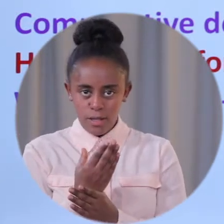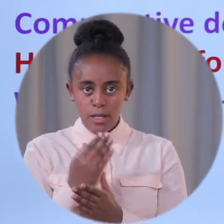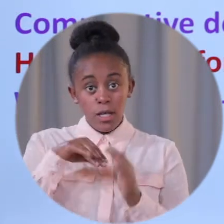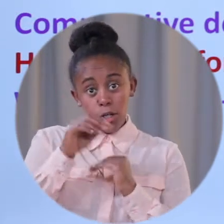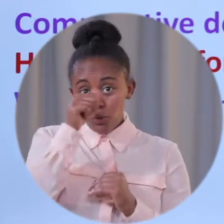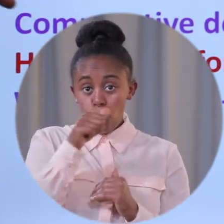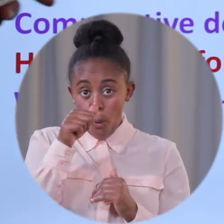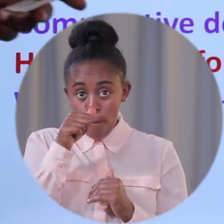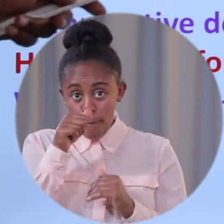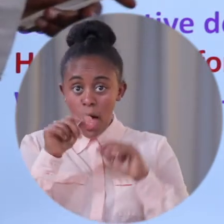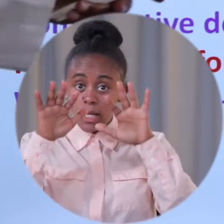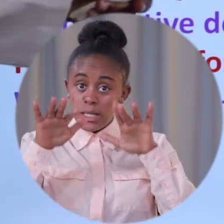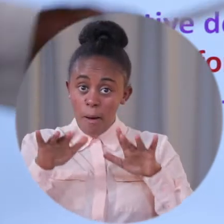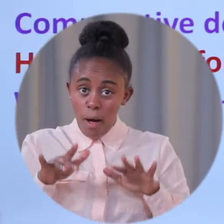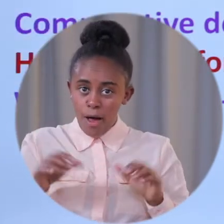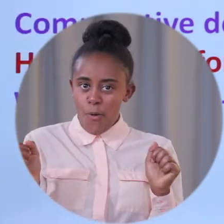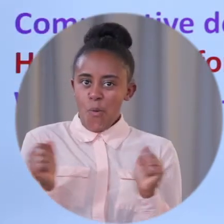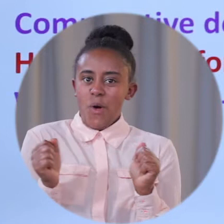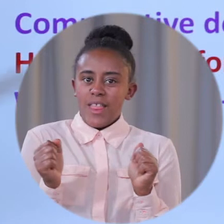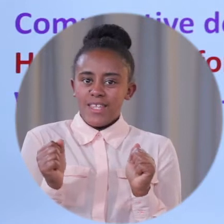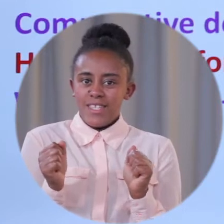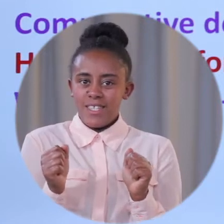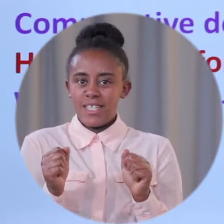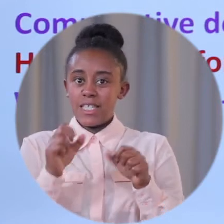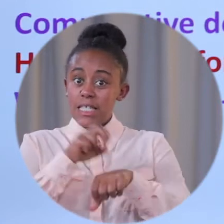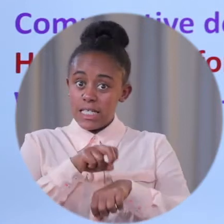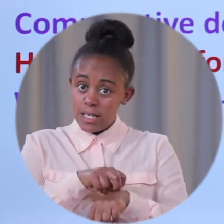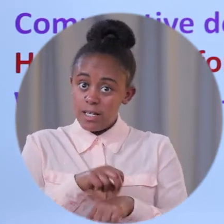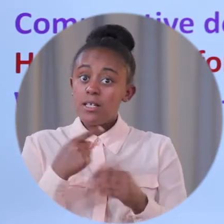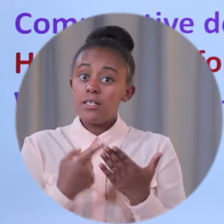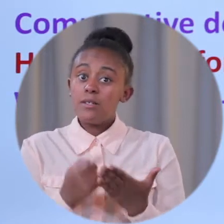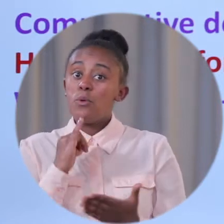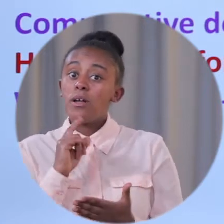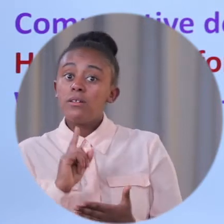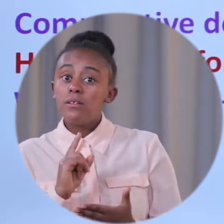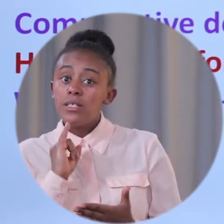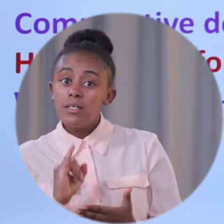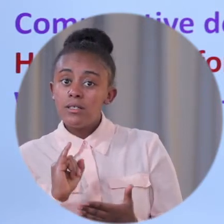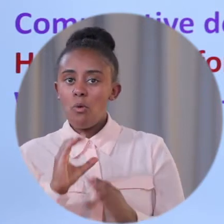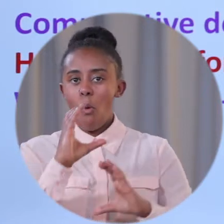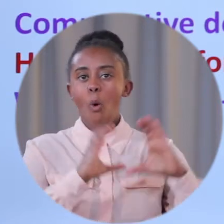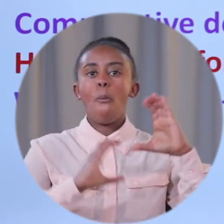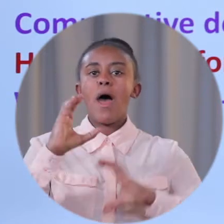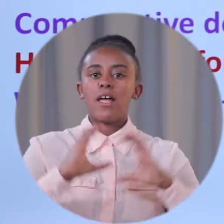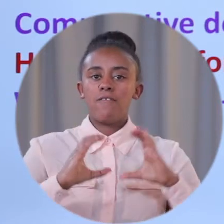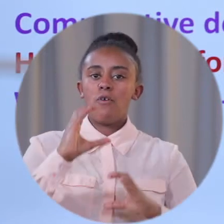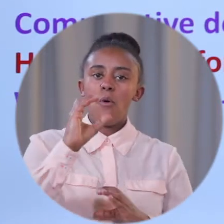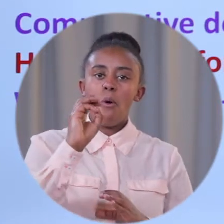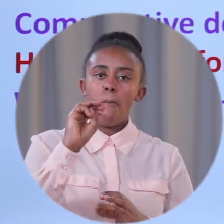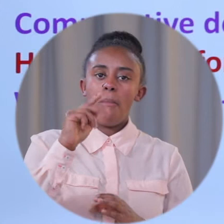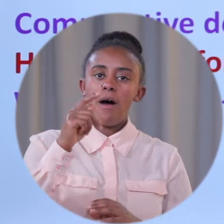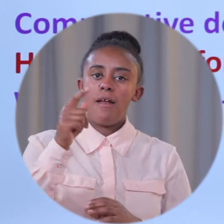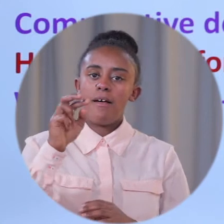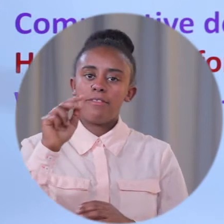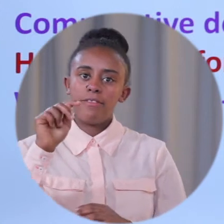Ethiopia, summer is the wettest season. So this one is comparative degree. This